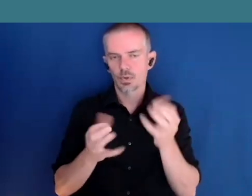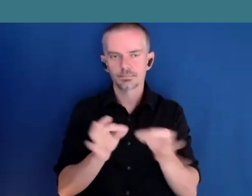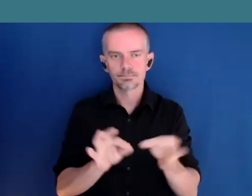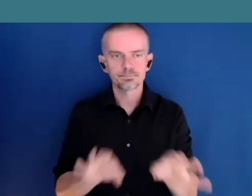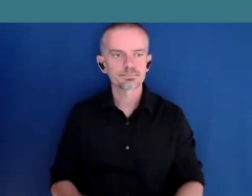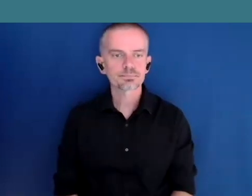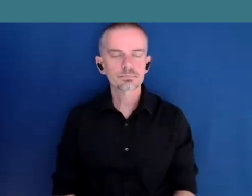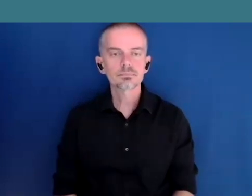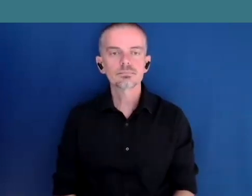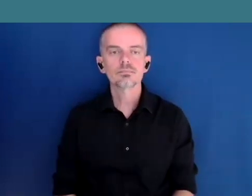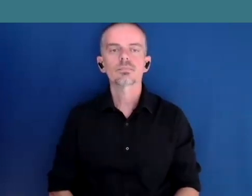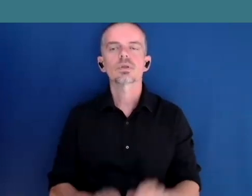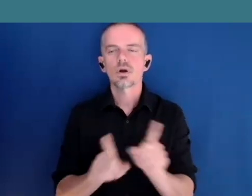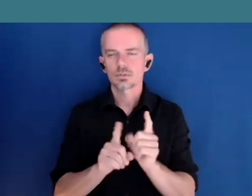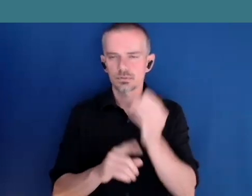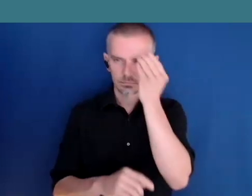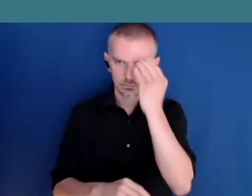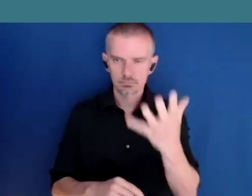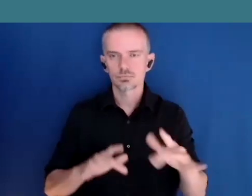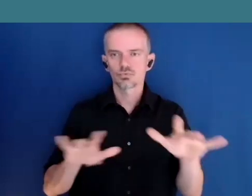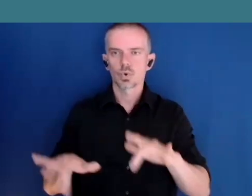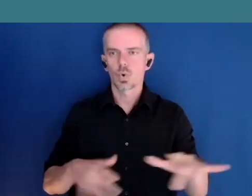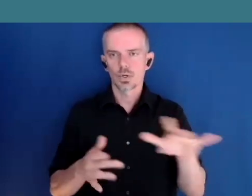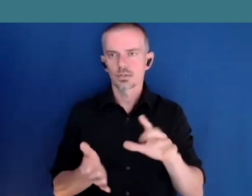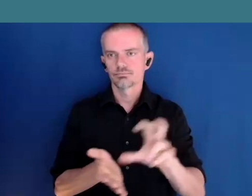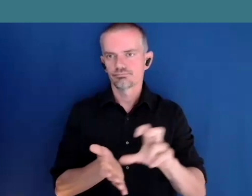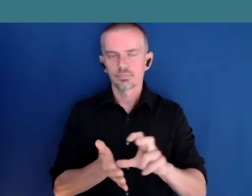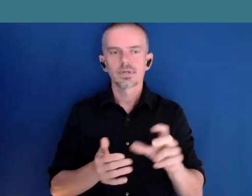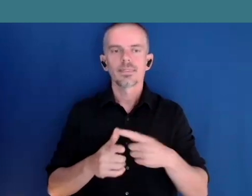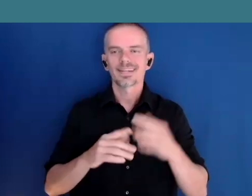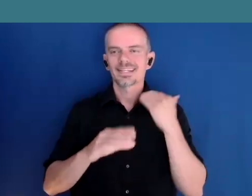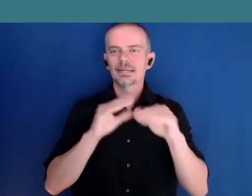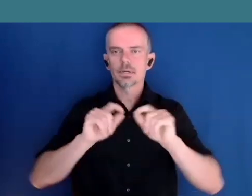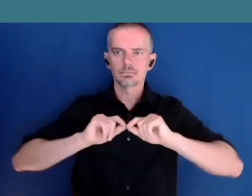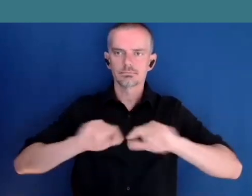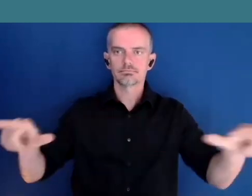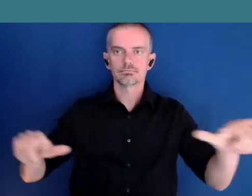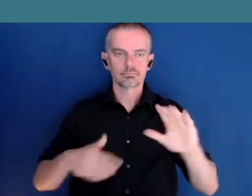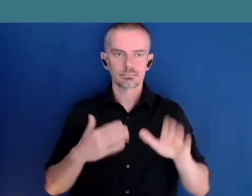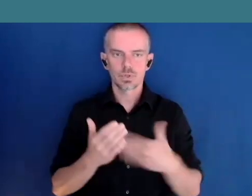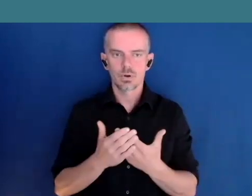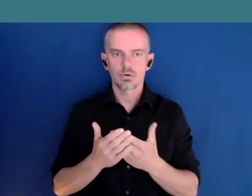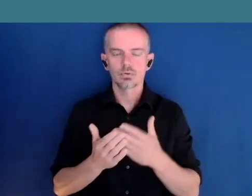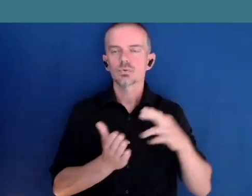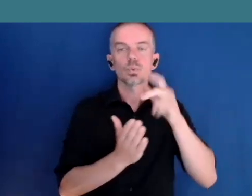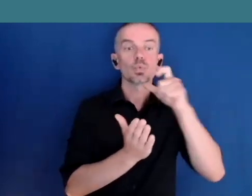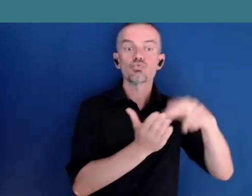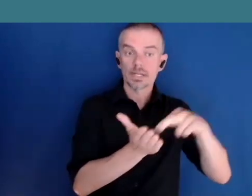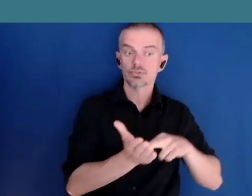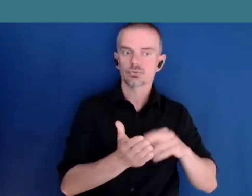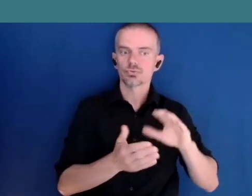Lastly, we will be recording this session and sending it out via email to all everyone who registered for this